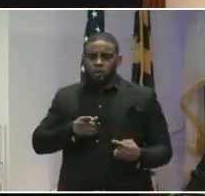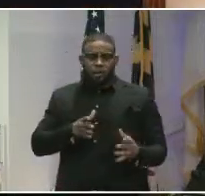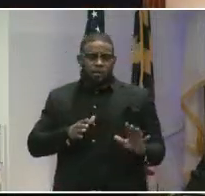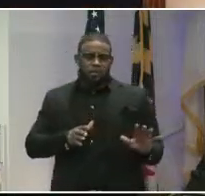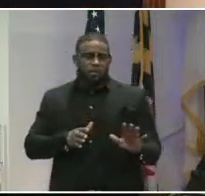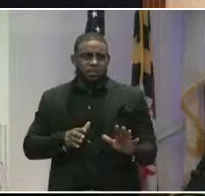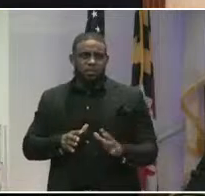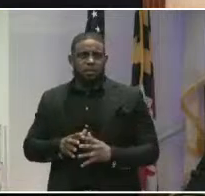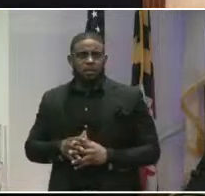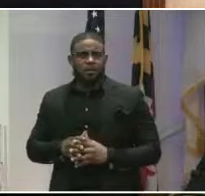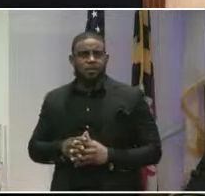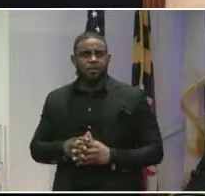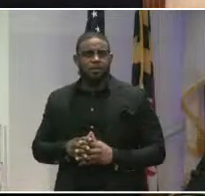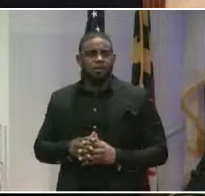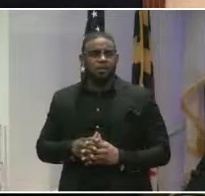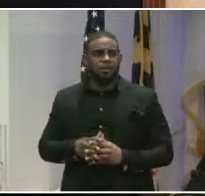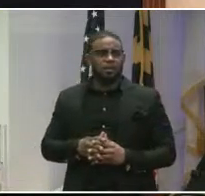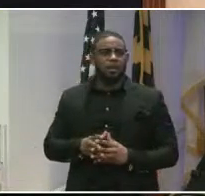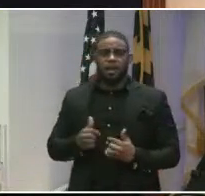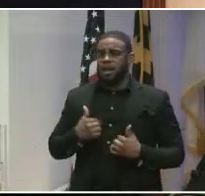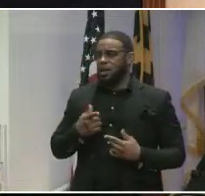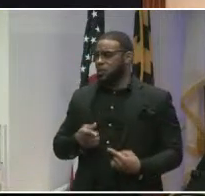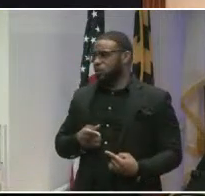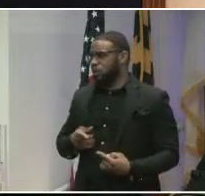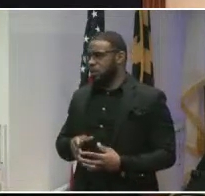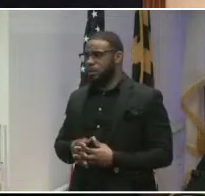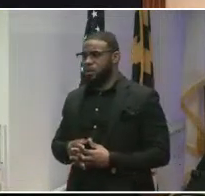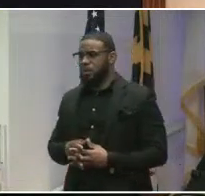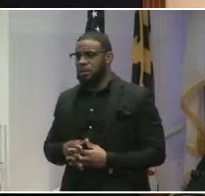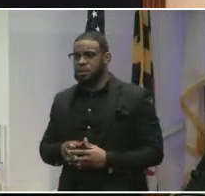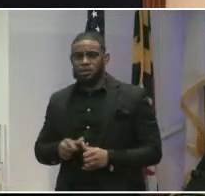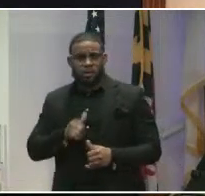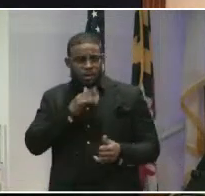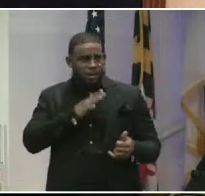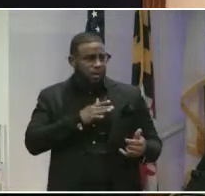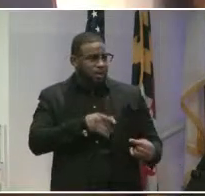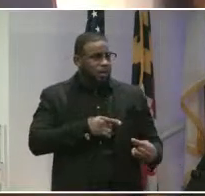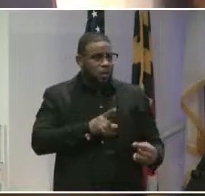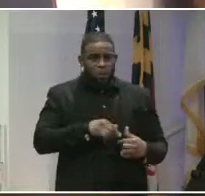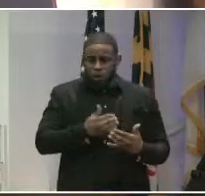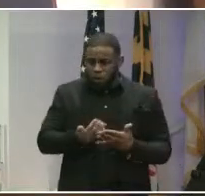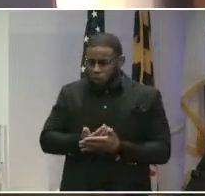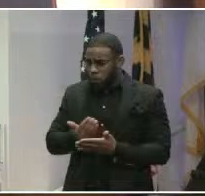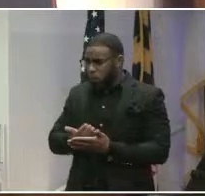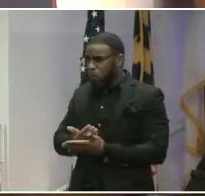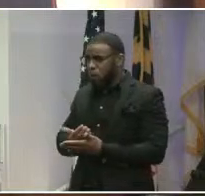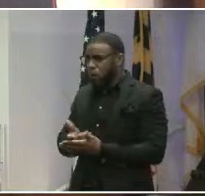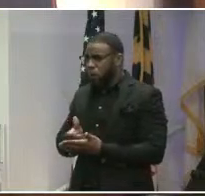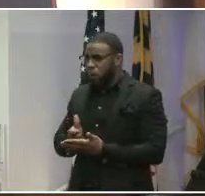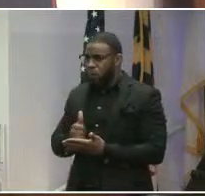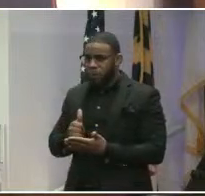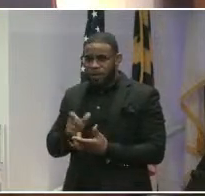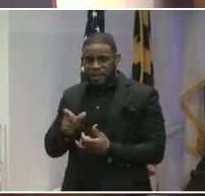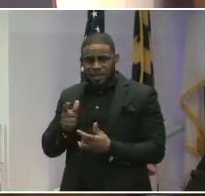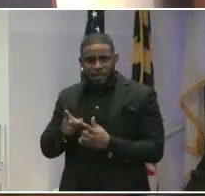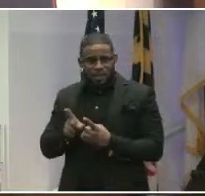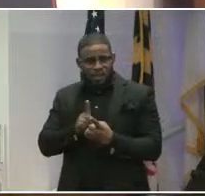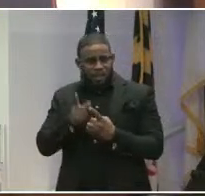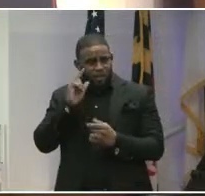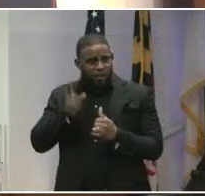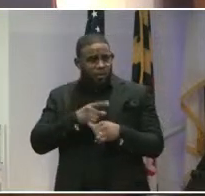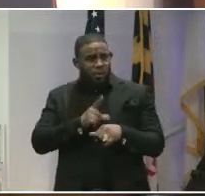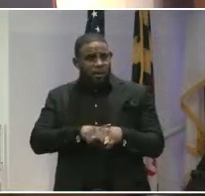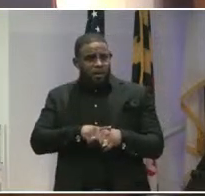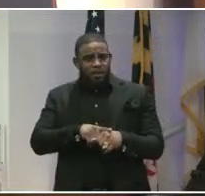Ruth. I struggle. First lady struggle. When there's newness and we meet each other for the first